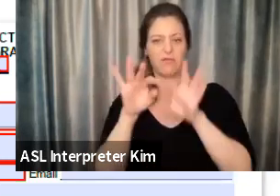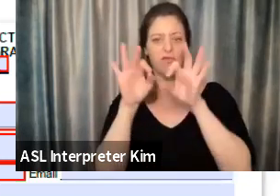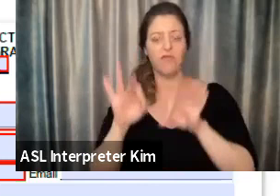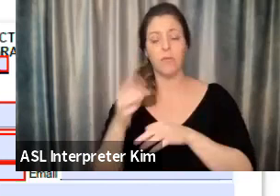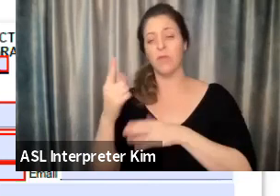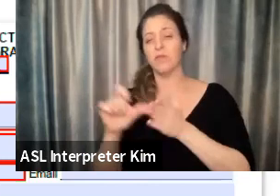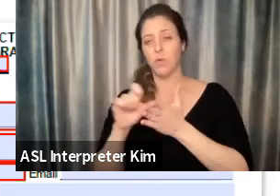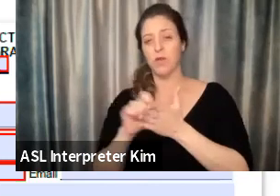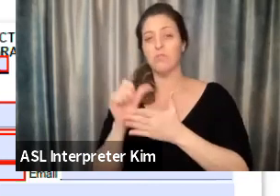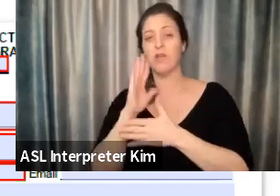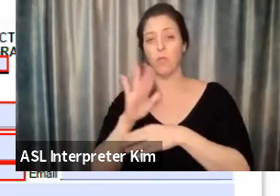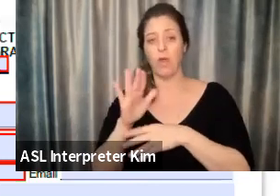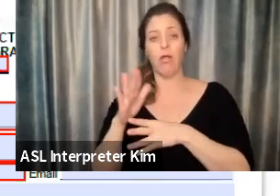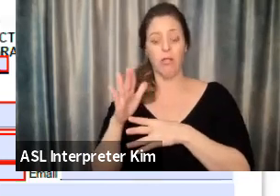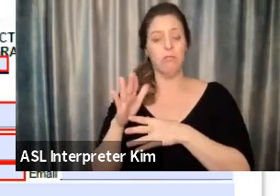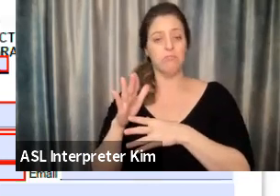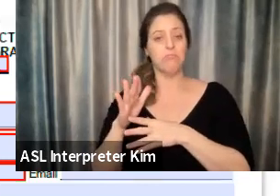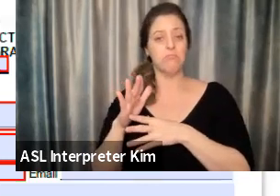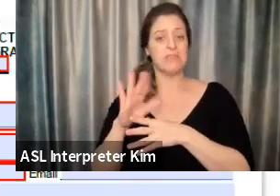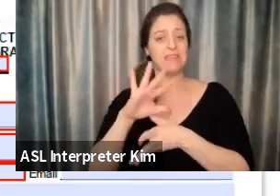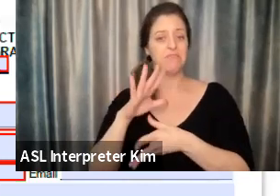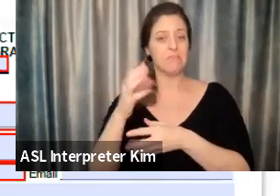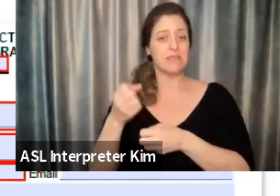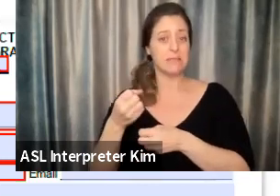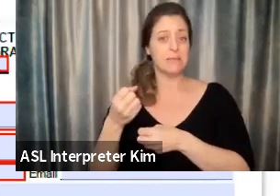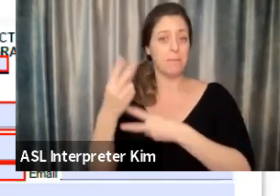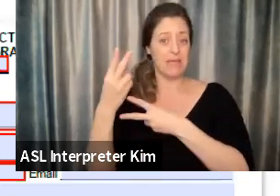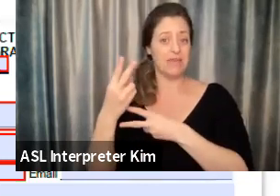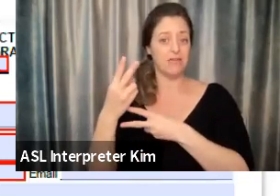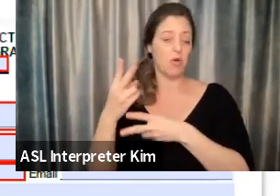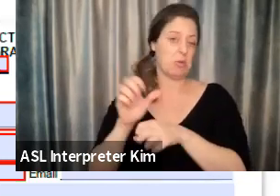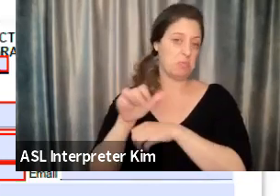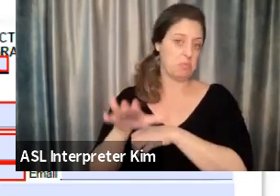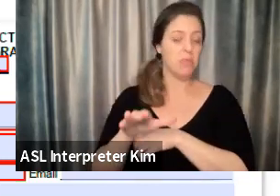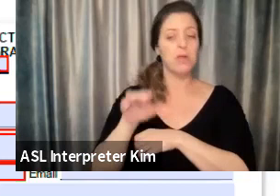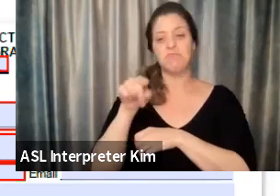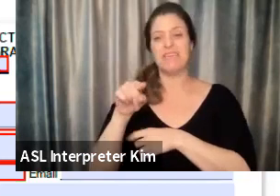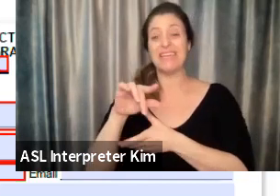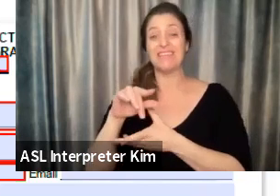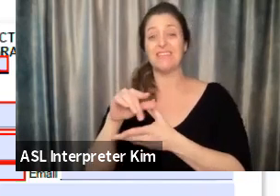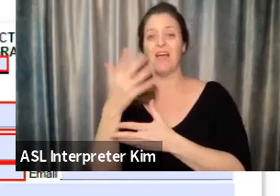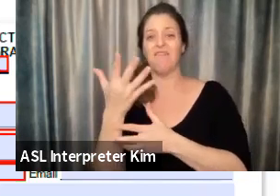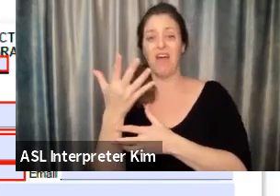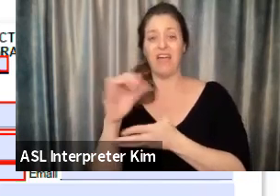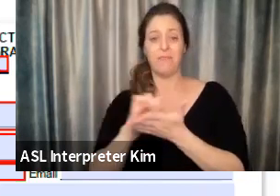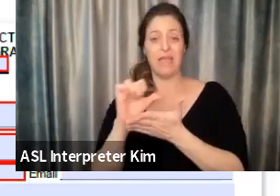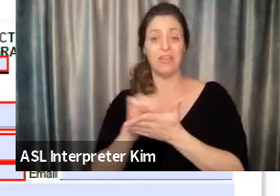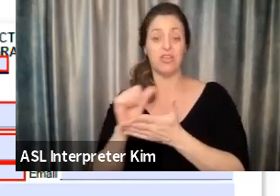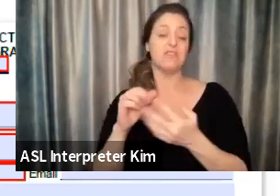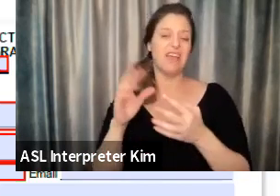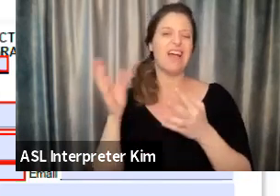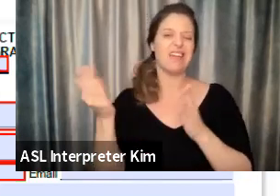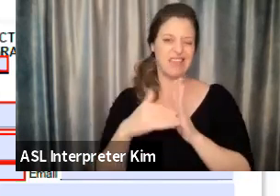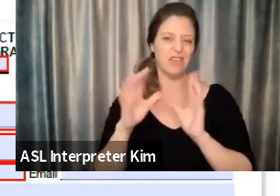that will be submitted. The application is 5 pages long. You would only need to resubmit back to my email or send us